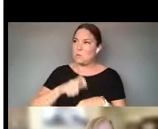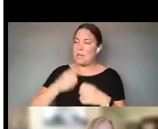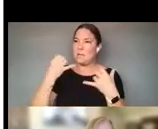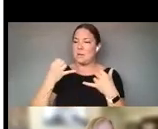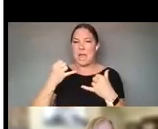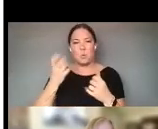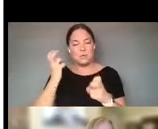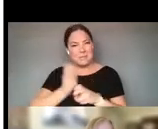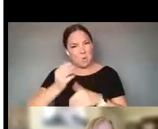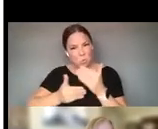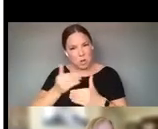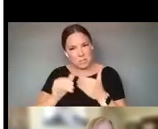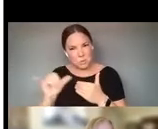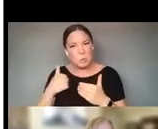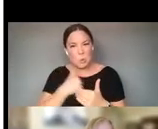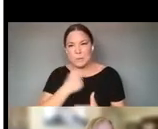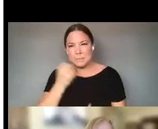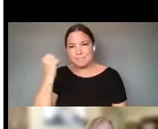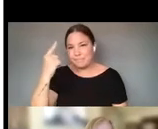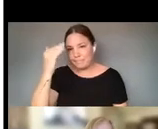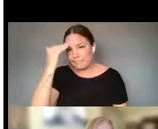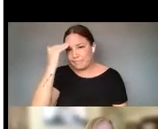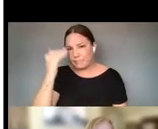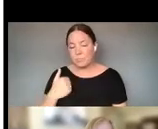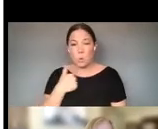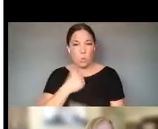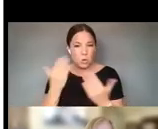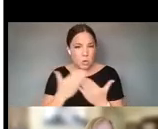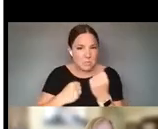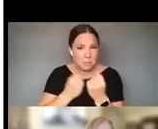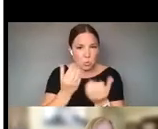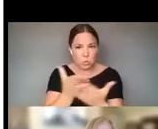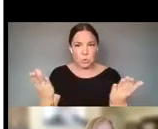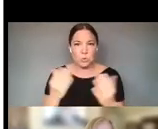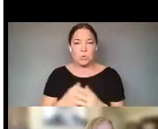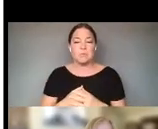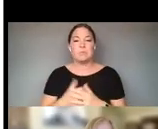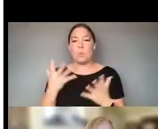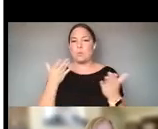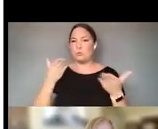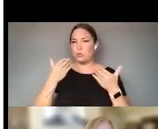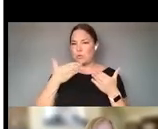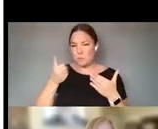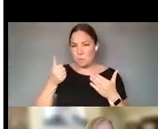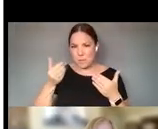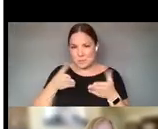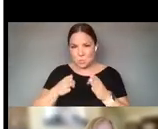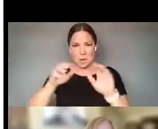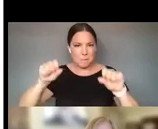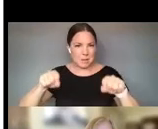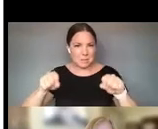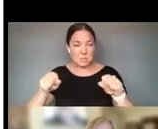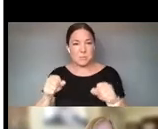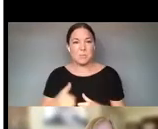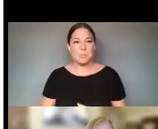process. Um, and, uh, we are here for you, uh, to serve in the best way that we can. Um, we wish you